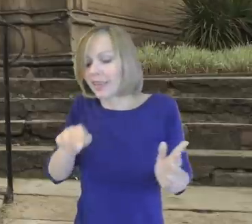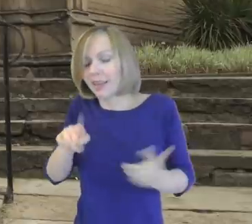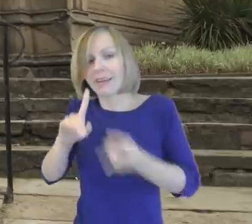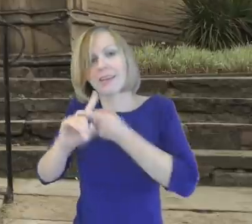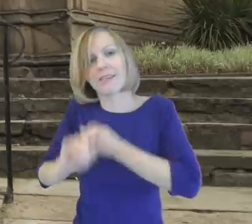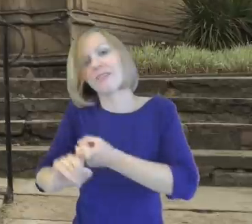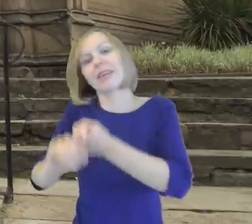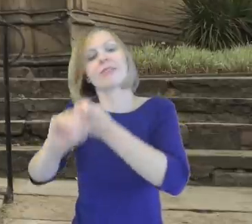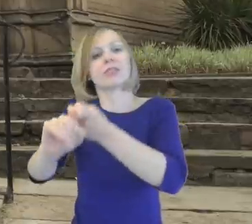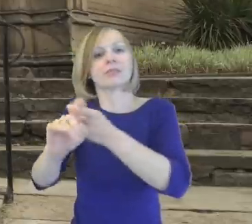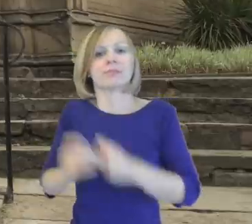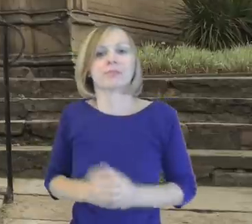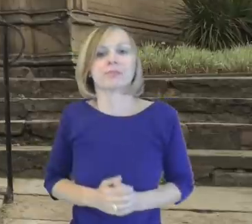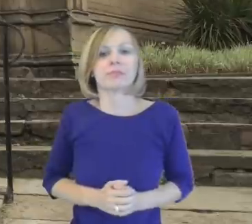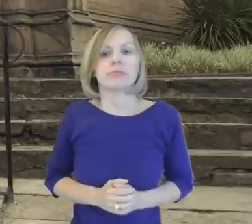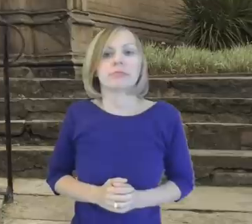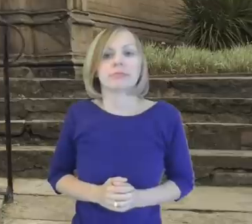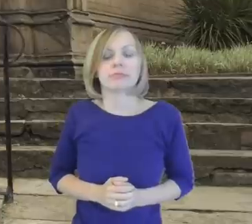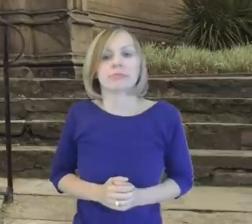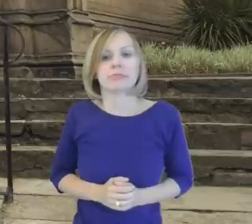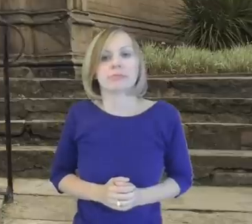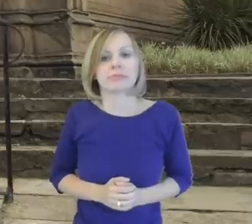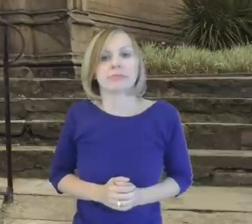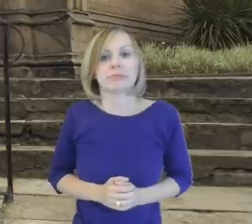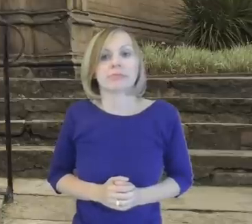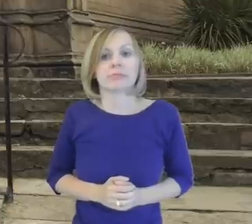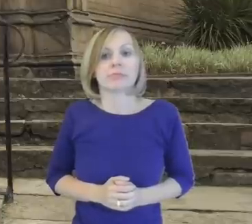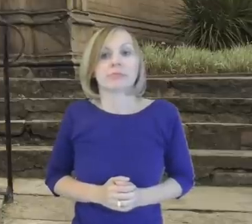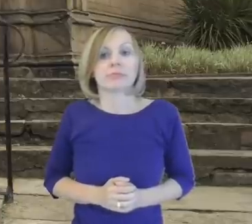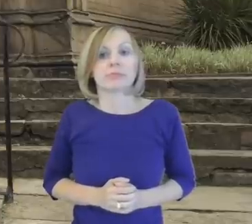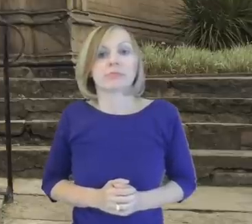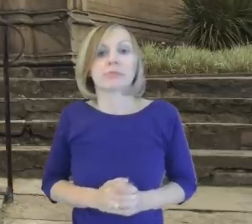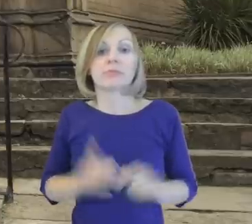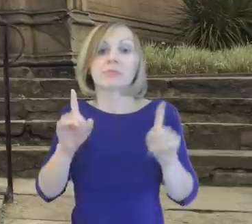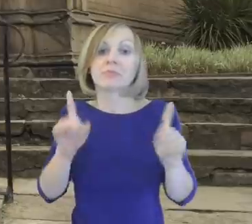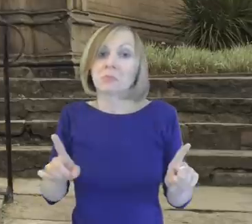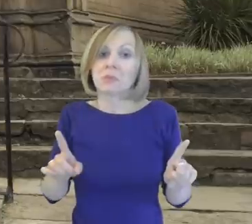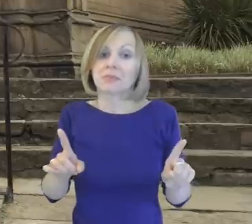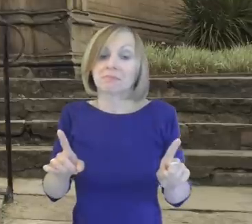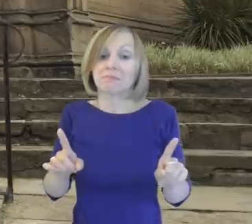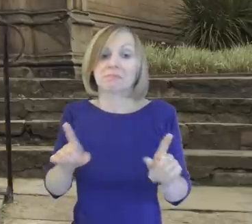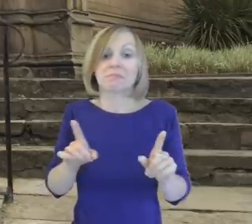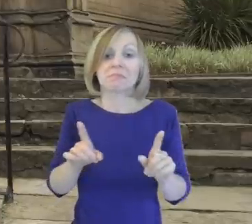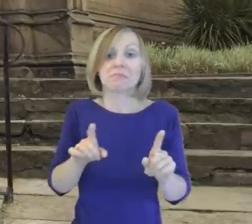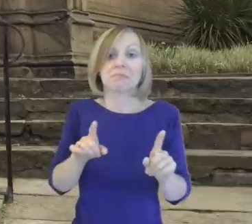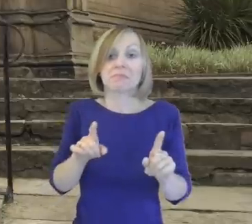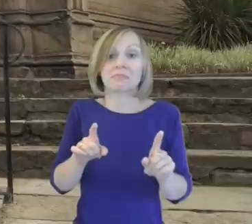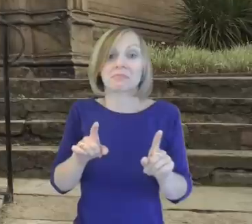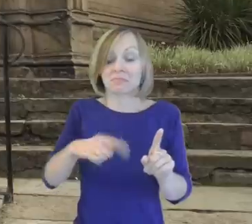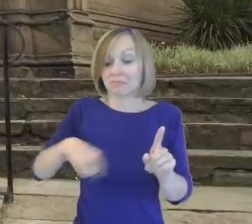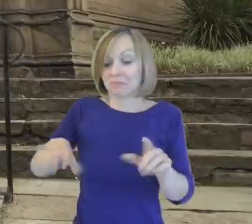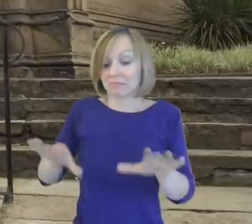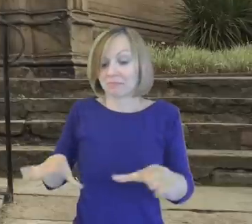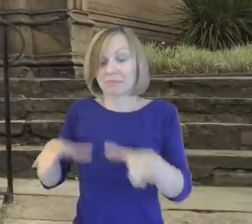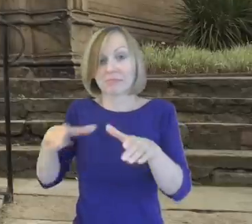faithful. But of course, we walk alongside something, alongside someone, much bigger and greater than even the combined